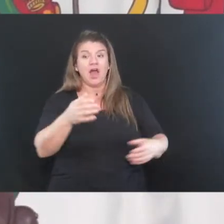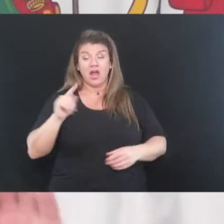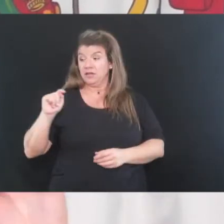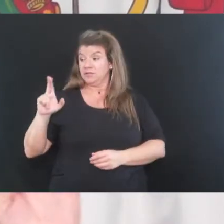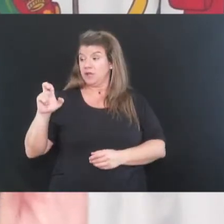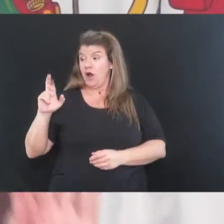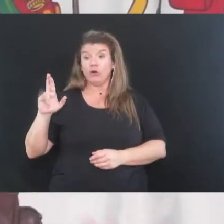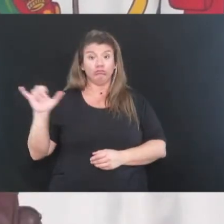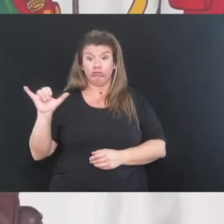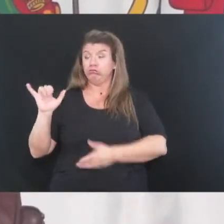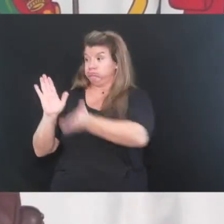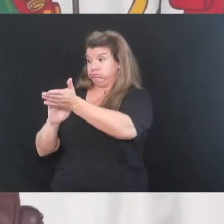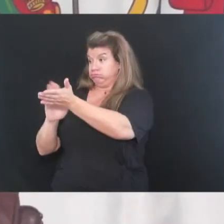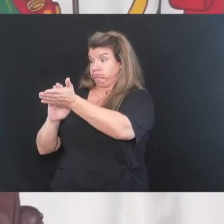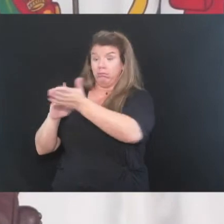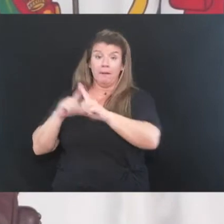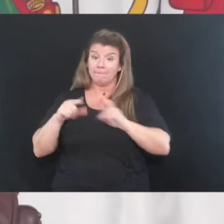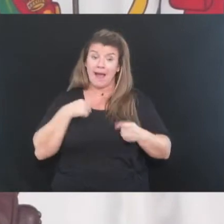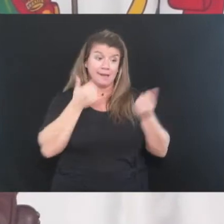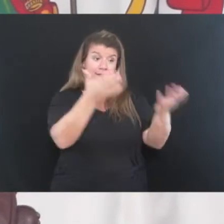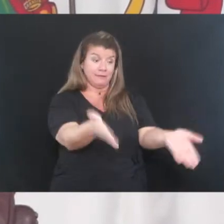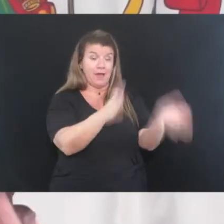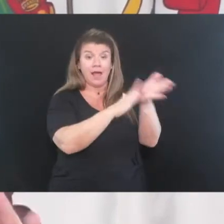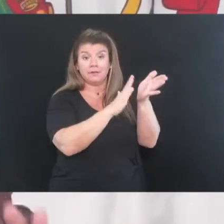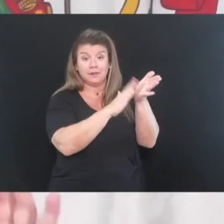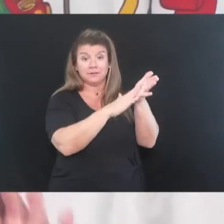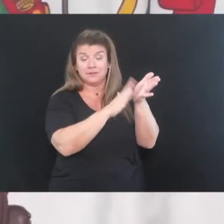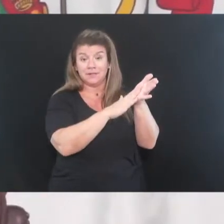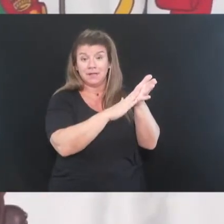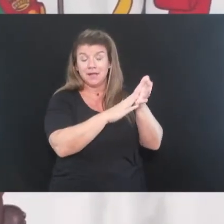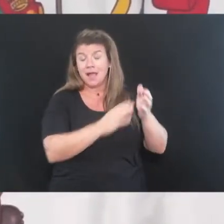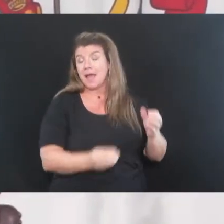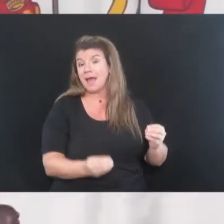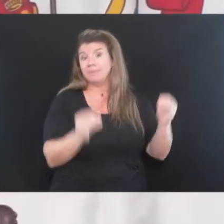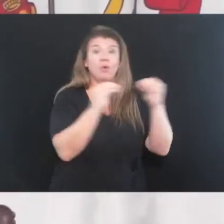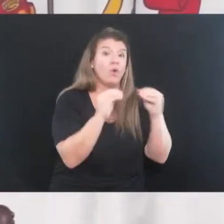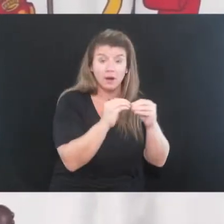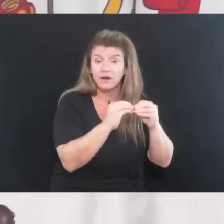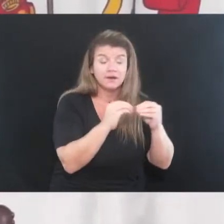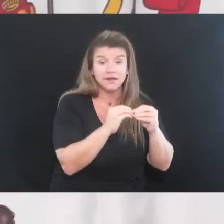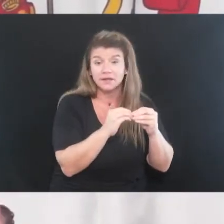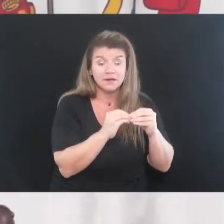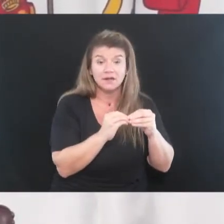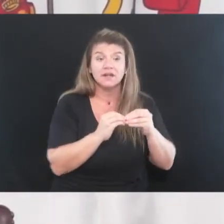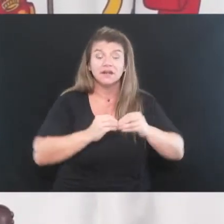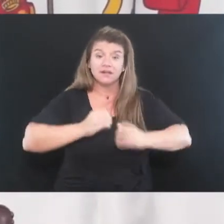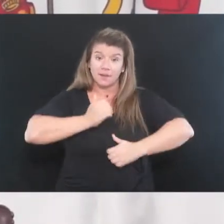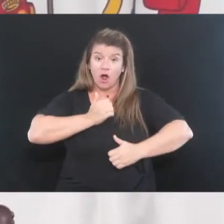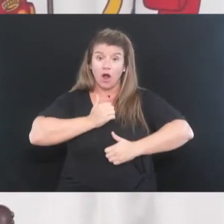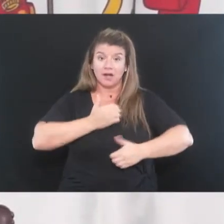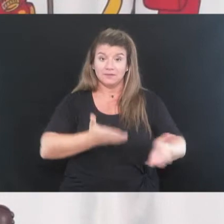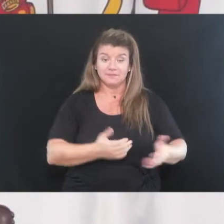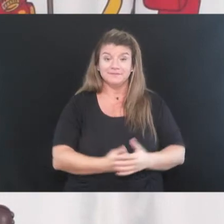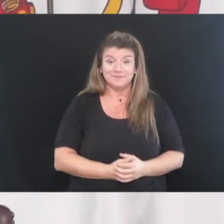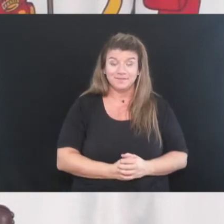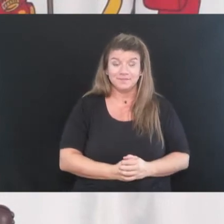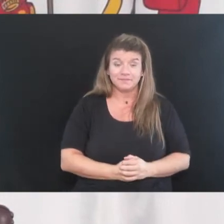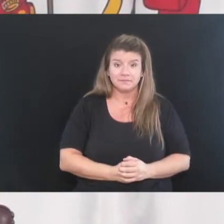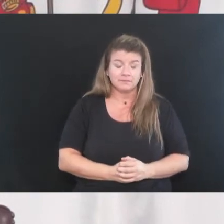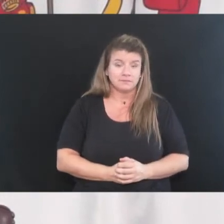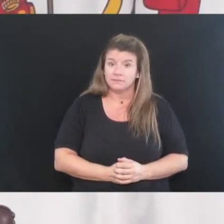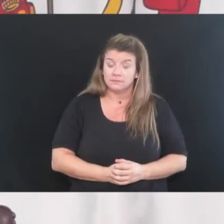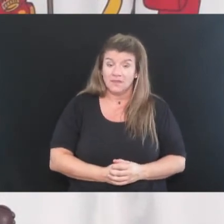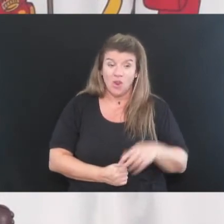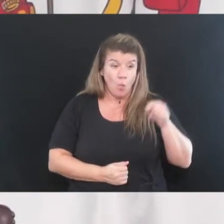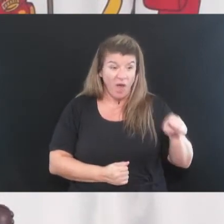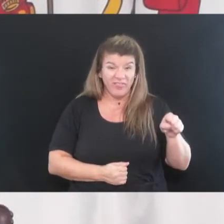I want to give all kinds of accolades and 4 cherries on the top to the National Guard. What they